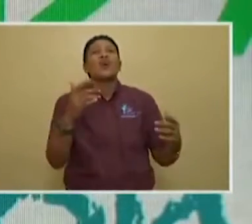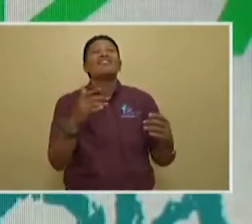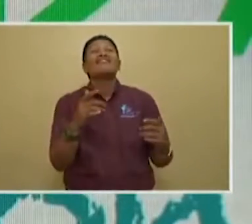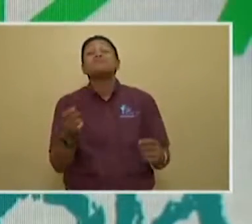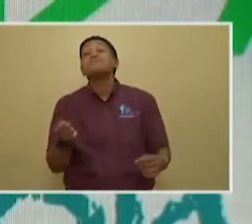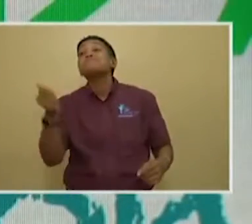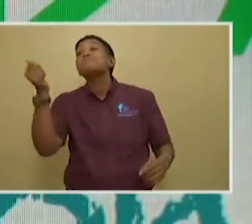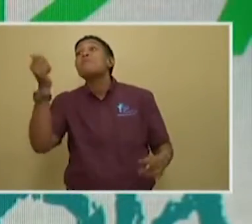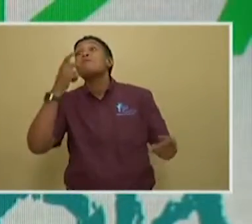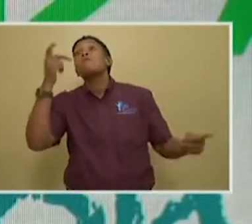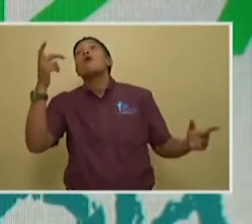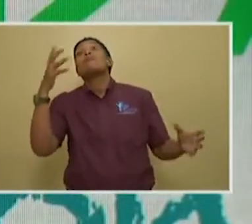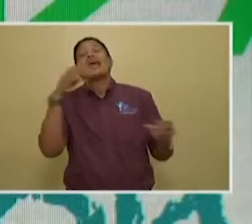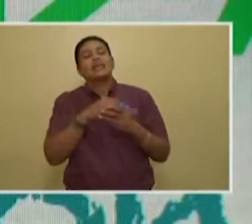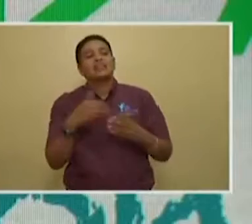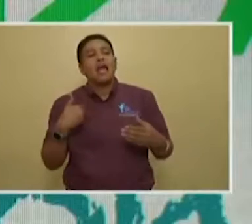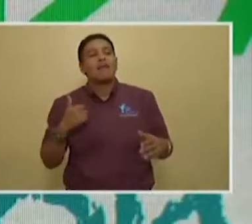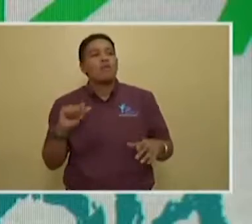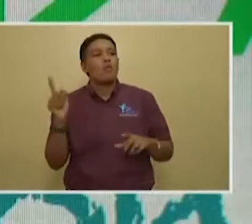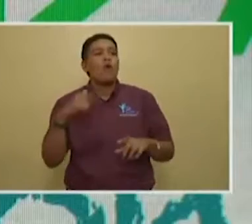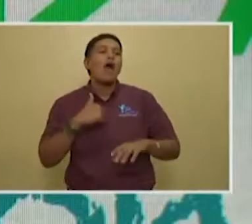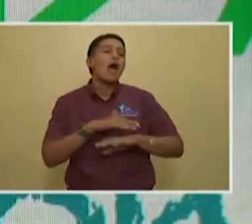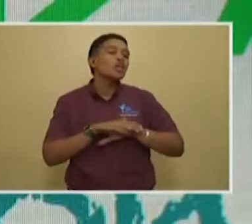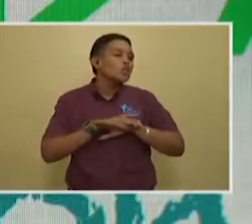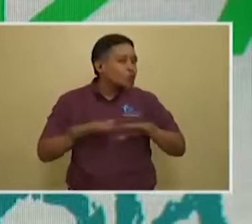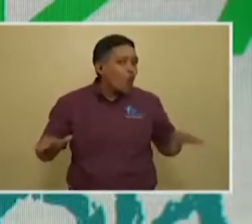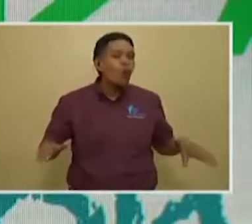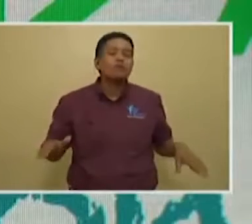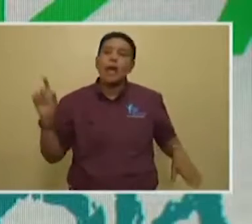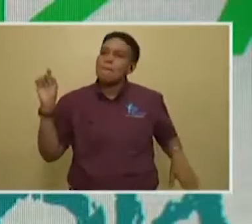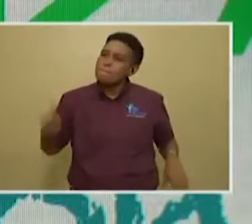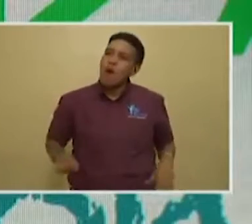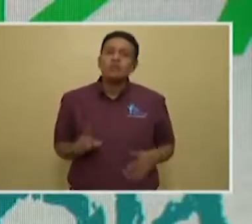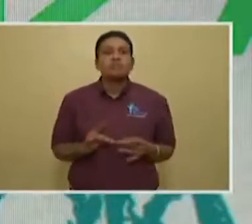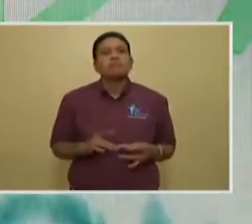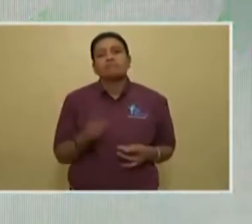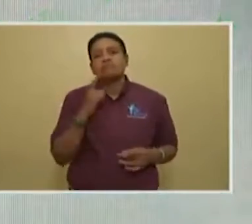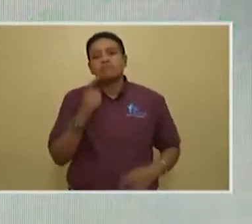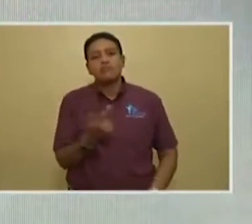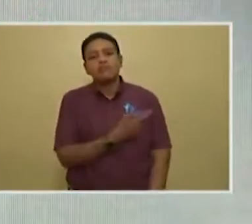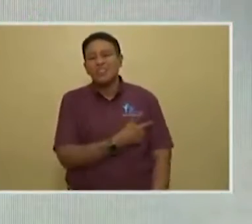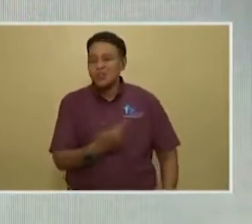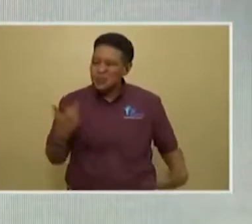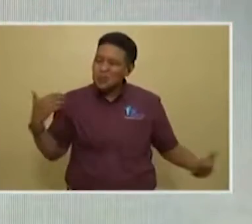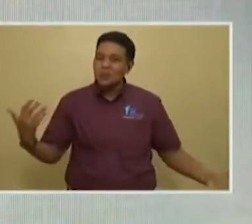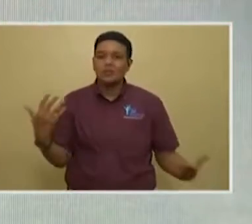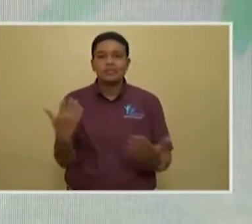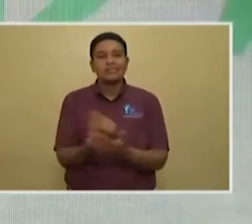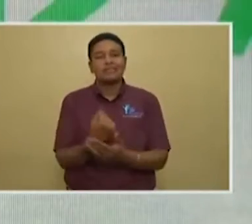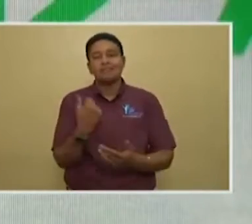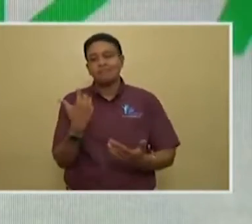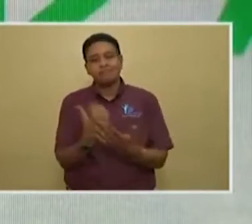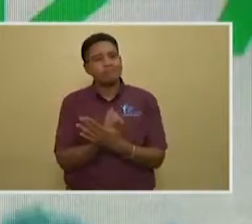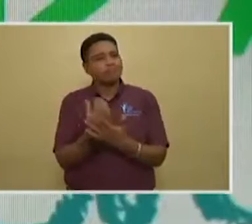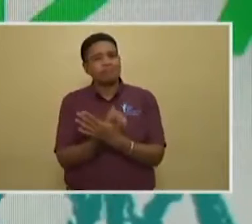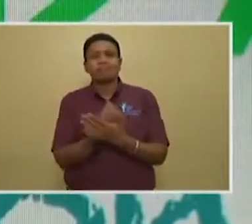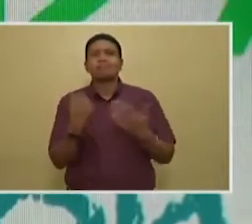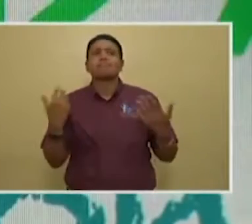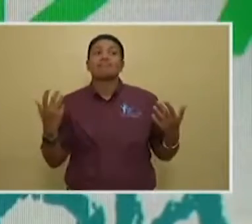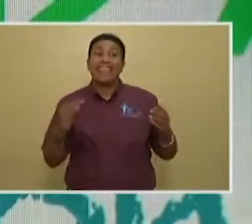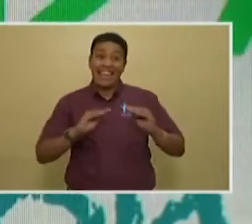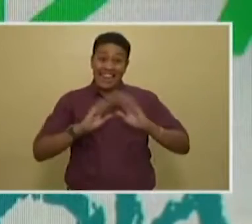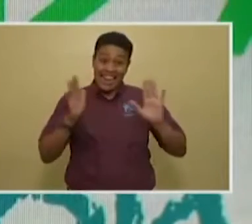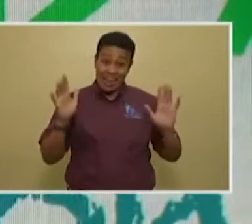engagement that I have where I do not specify in very clear terms and